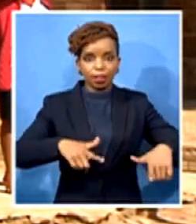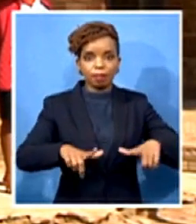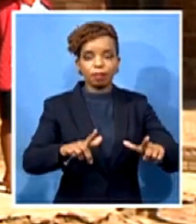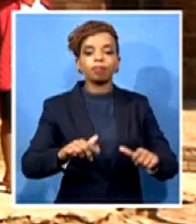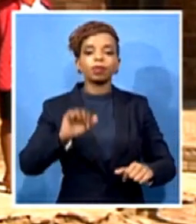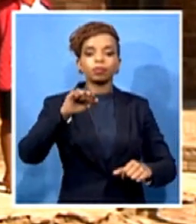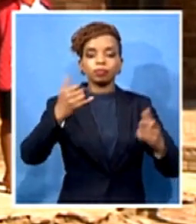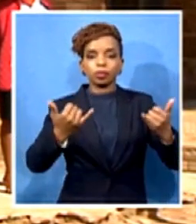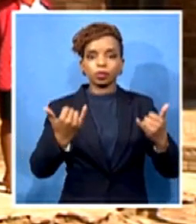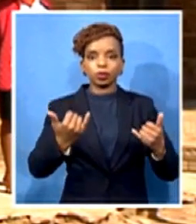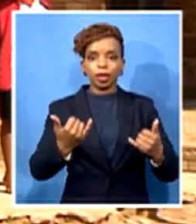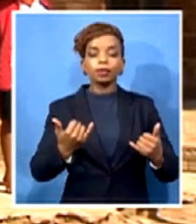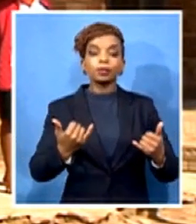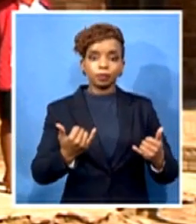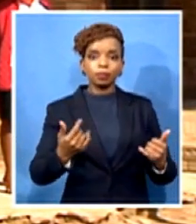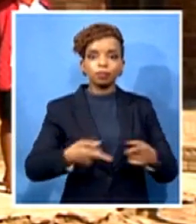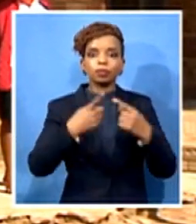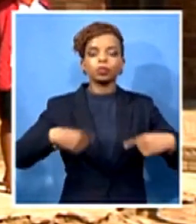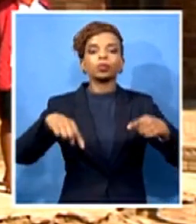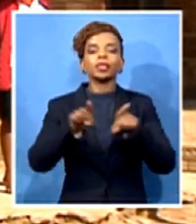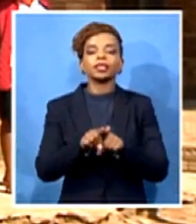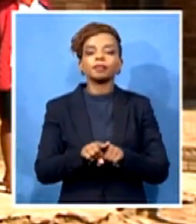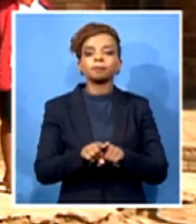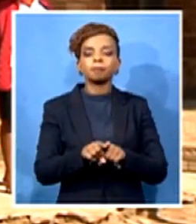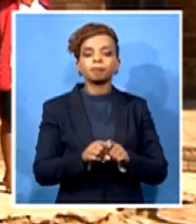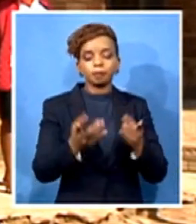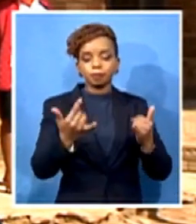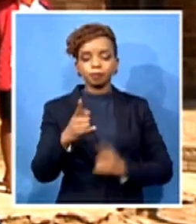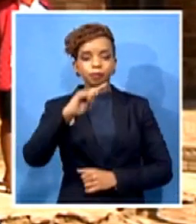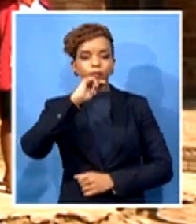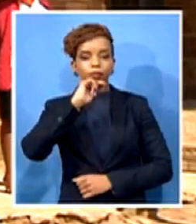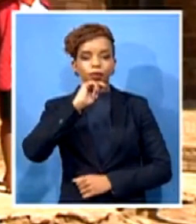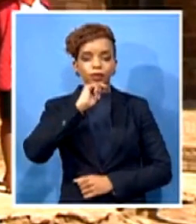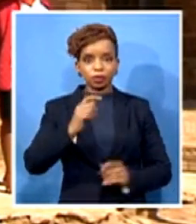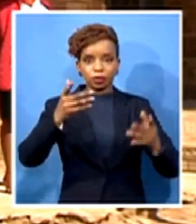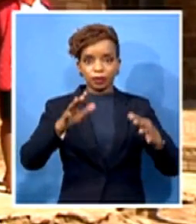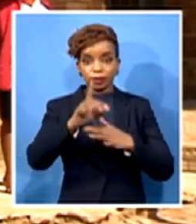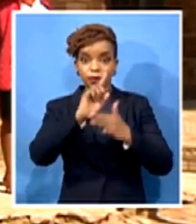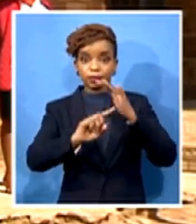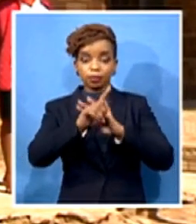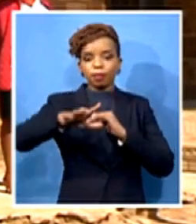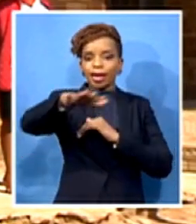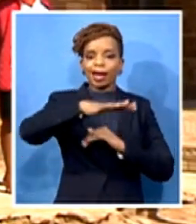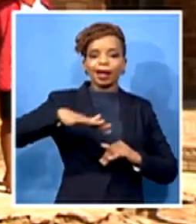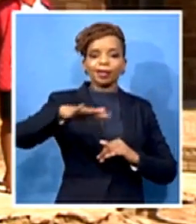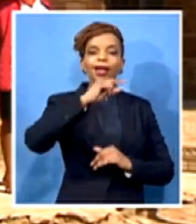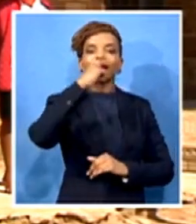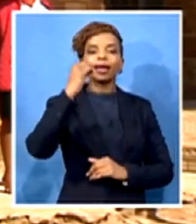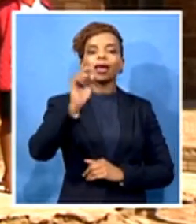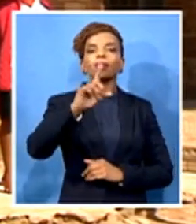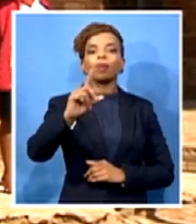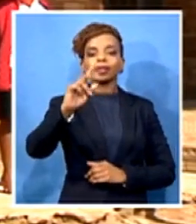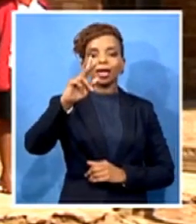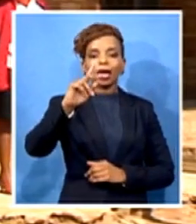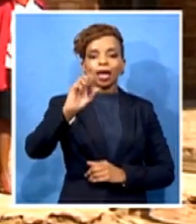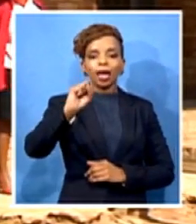been this morning we're at an area called Sterkfontein near Tafelkop. We were tracking down a learner that we had spoken